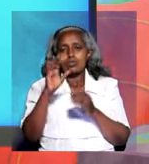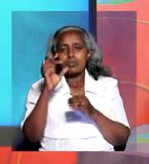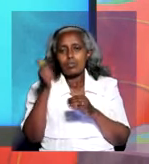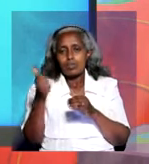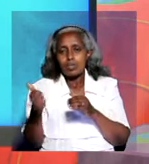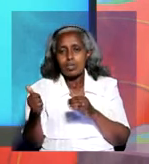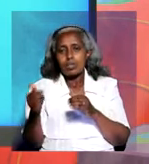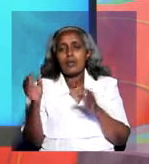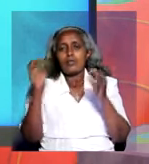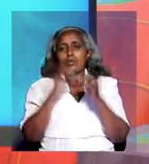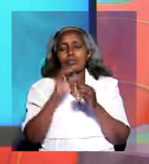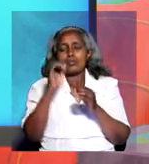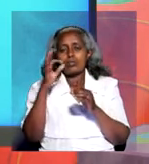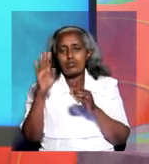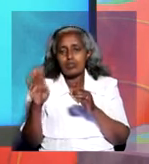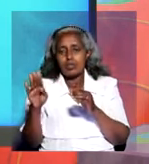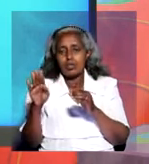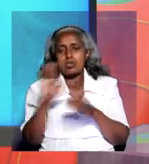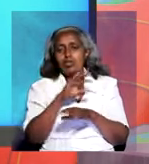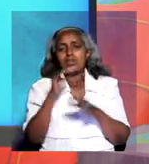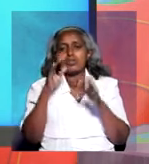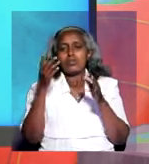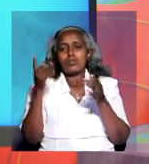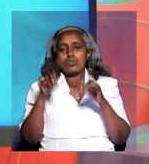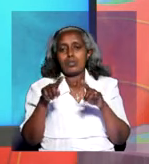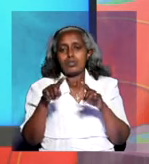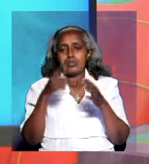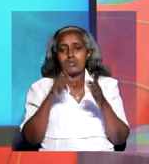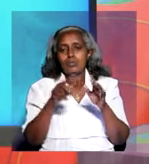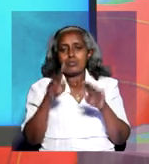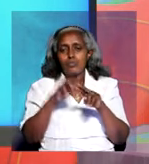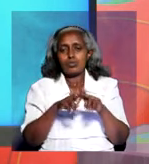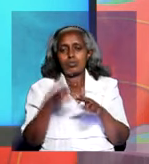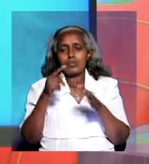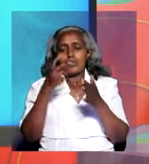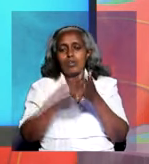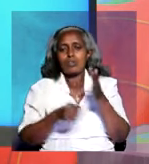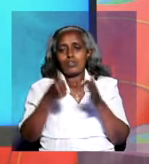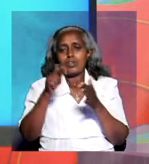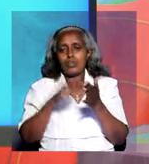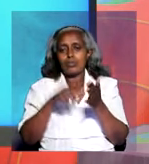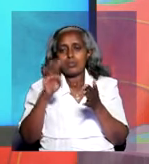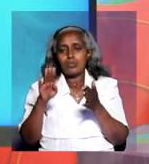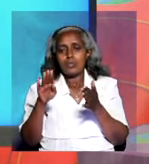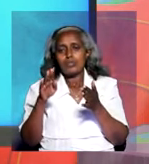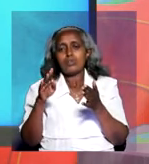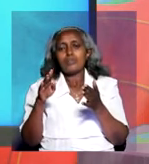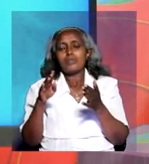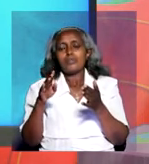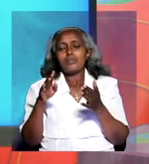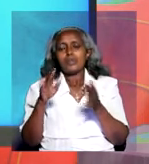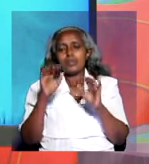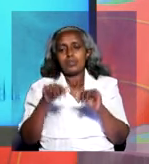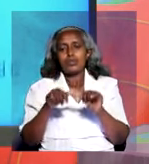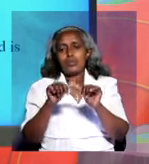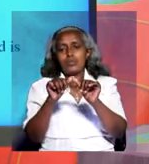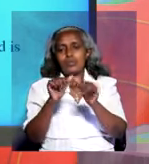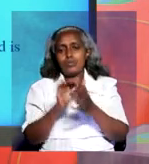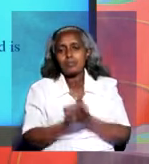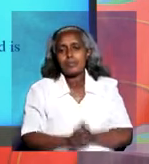A, magnitude of B. And we can also put the value of A dot B by this one also. Okay, now let's